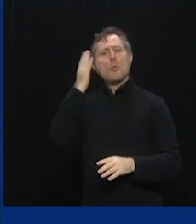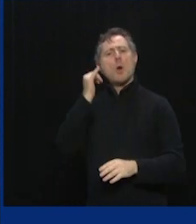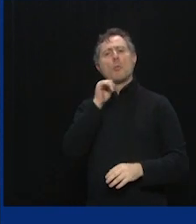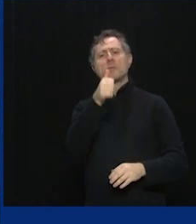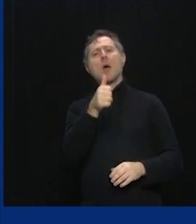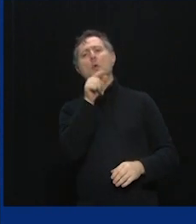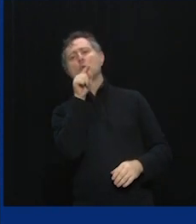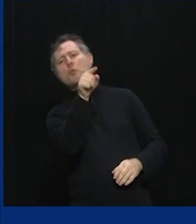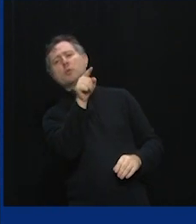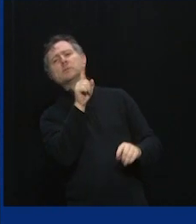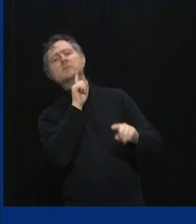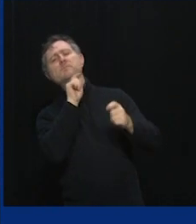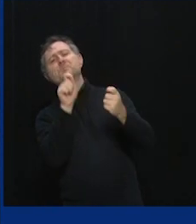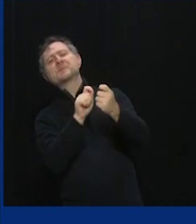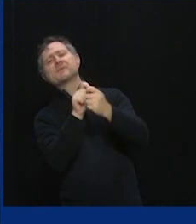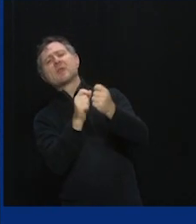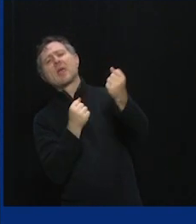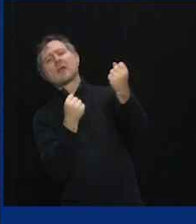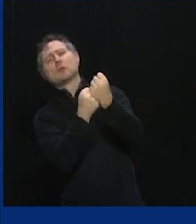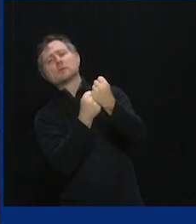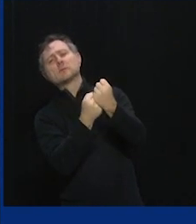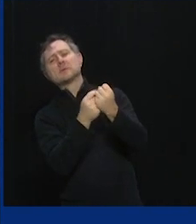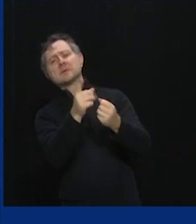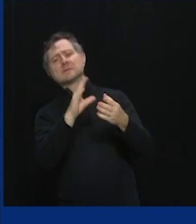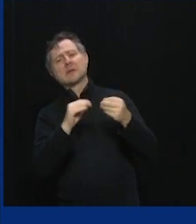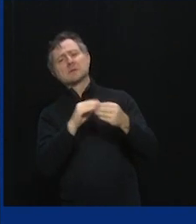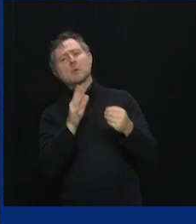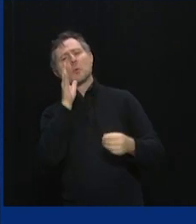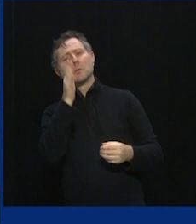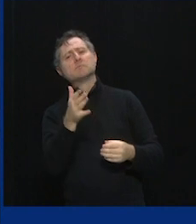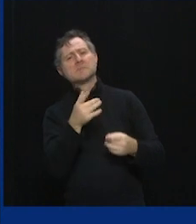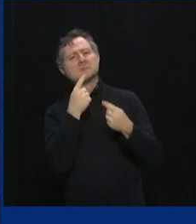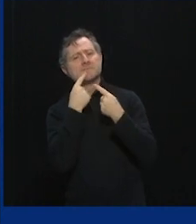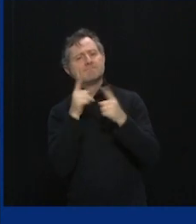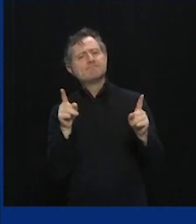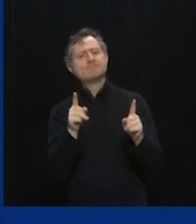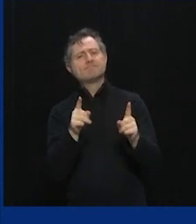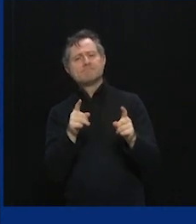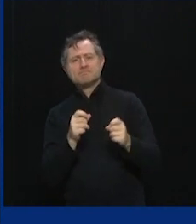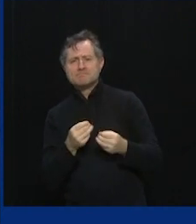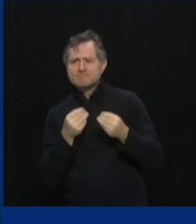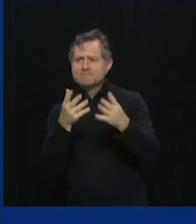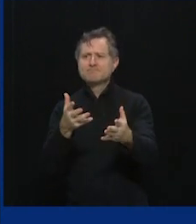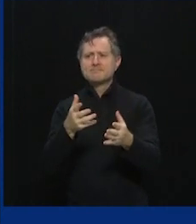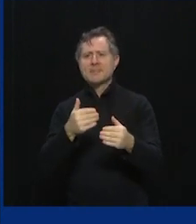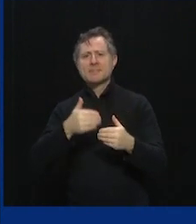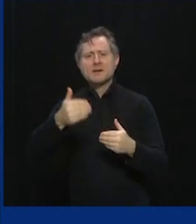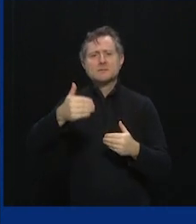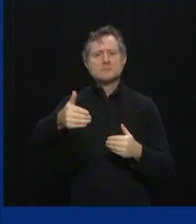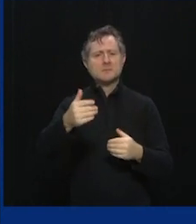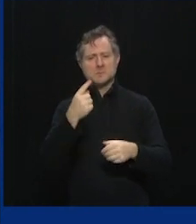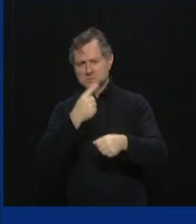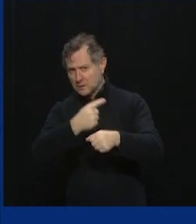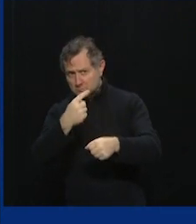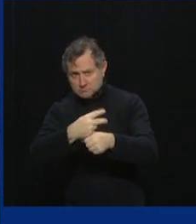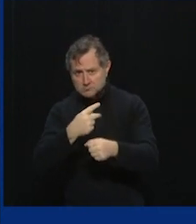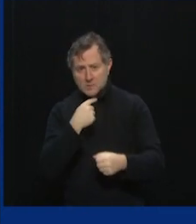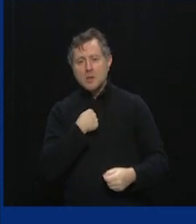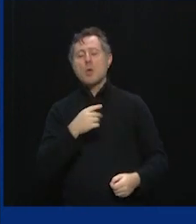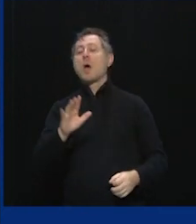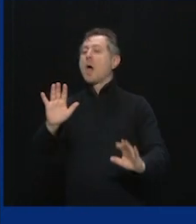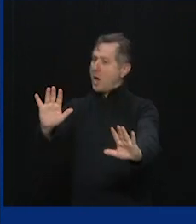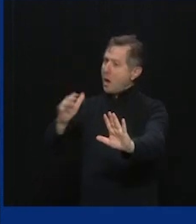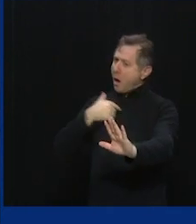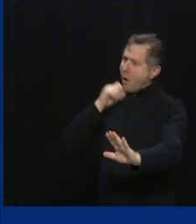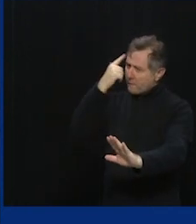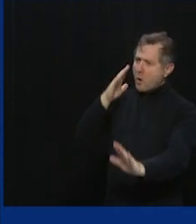people. You know, you just said you're going to spend the next couple of weeks working. It is a unique circumstance. It is a unique. Well, we have two Democrats running in